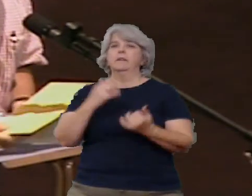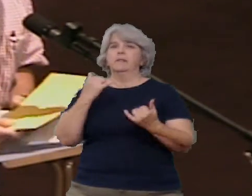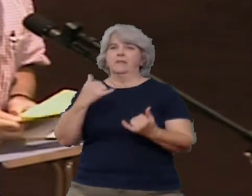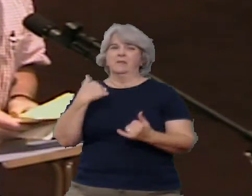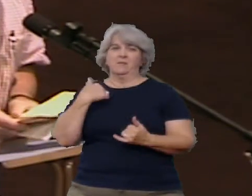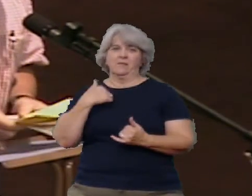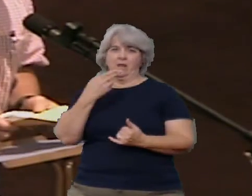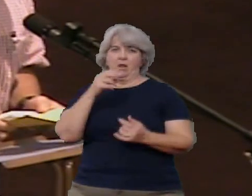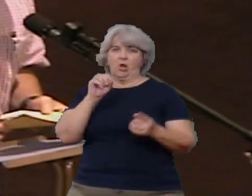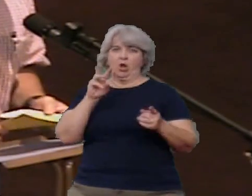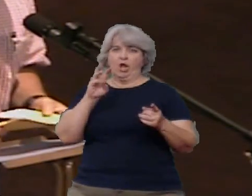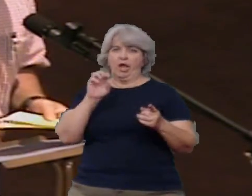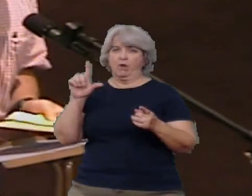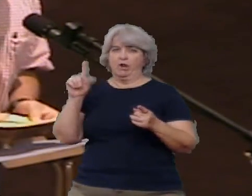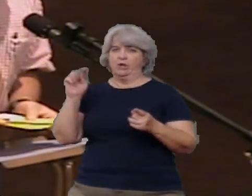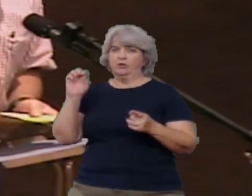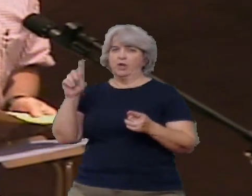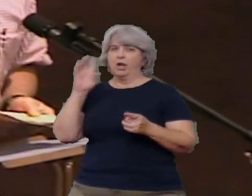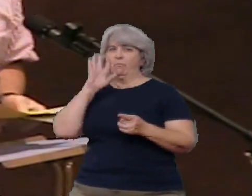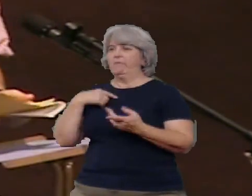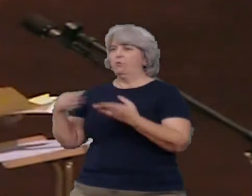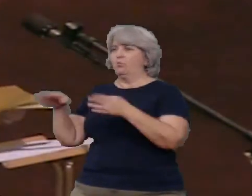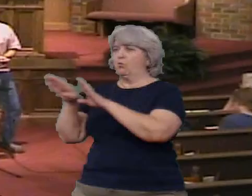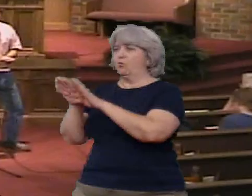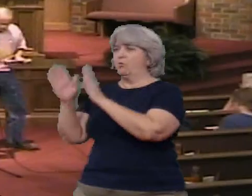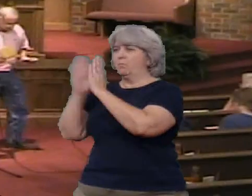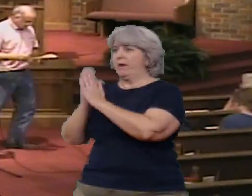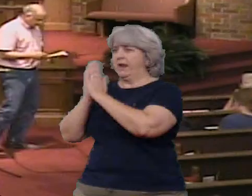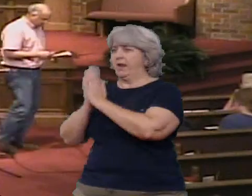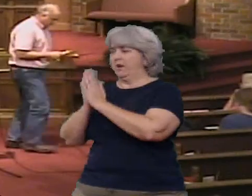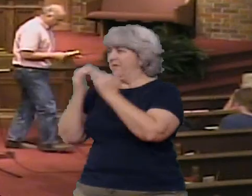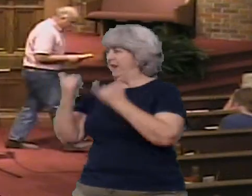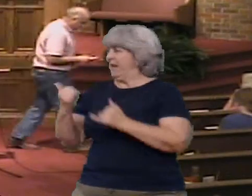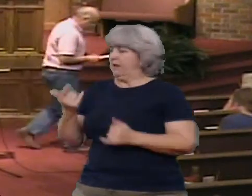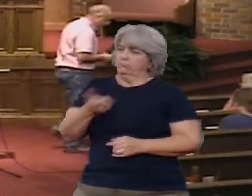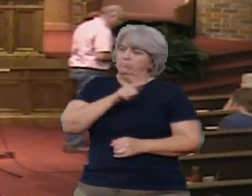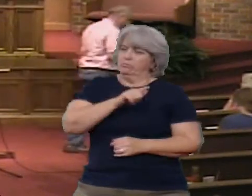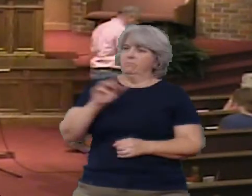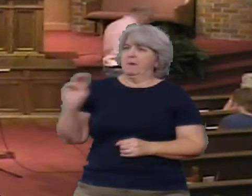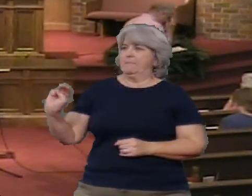Howell Todd will have our closing prayer. I'll turn it over to Michael.